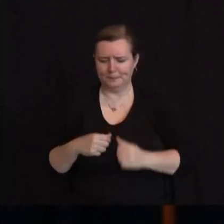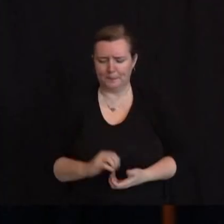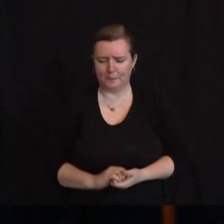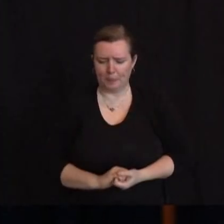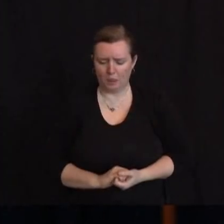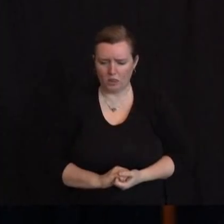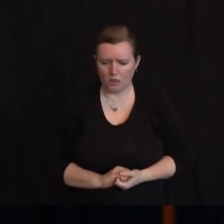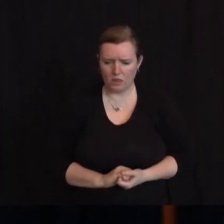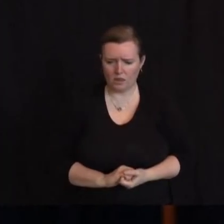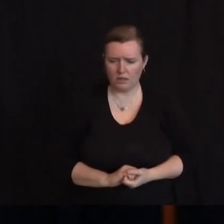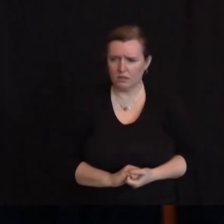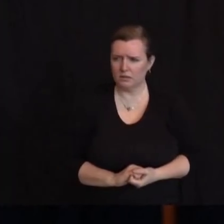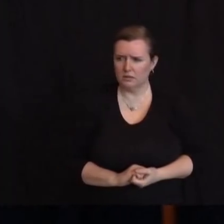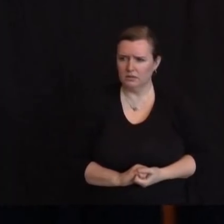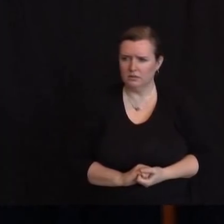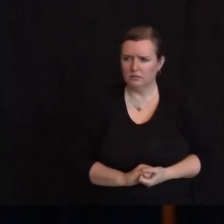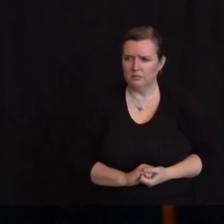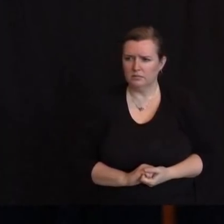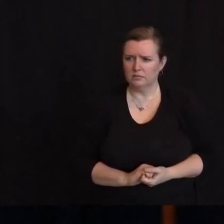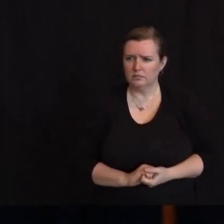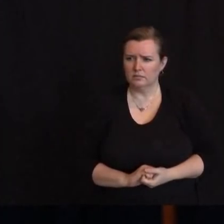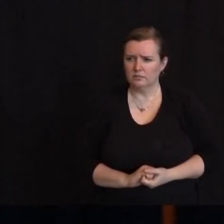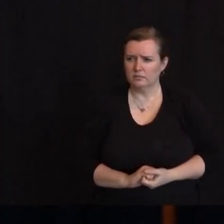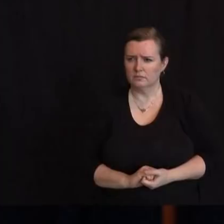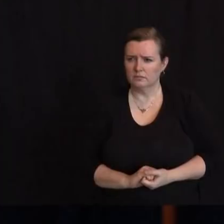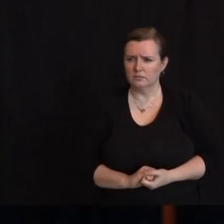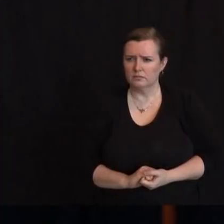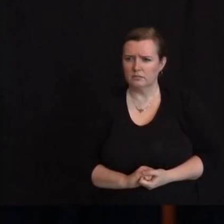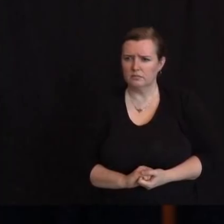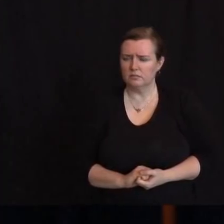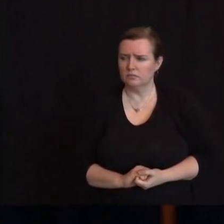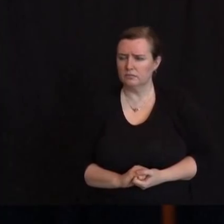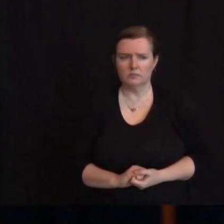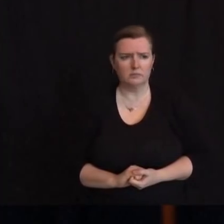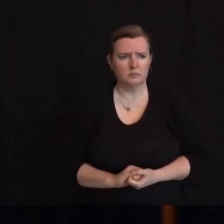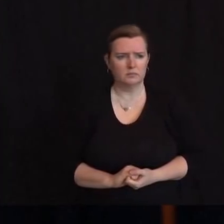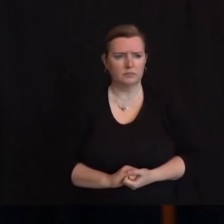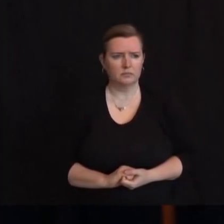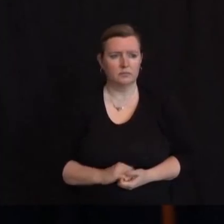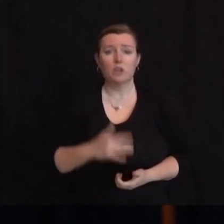The underlying conditions, cardiovascular disease is still the leading